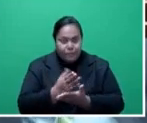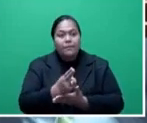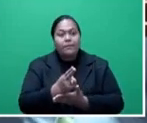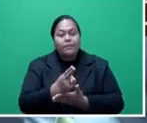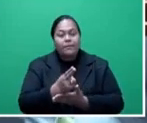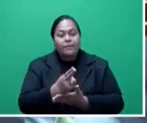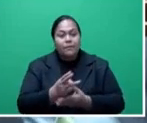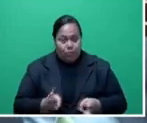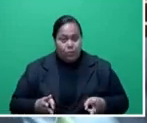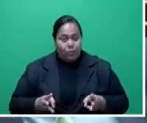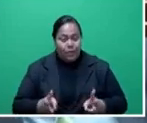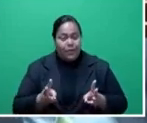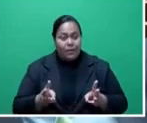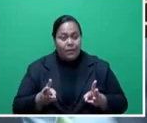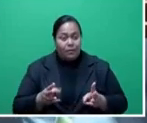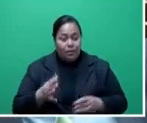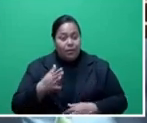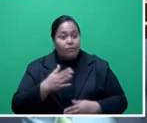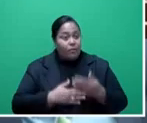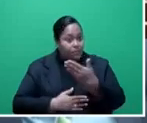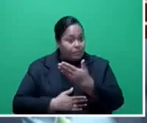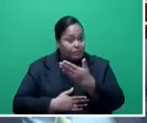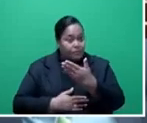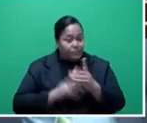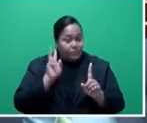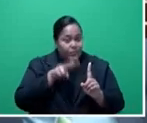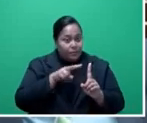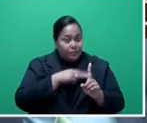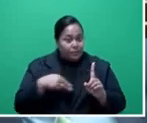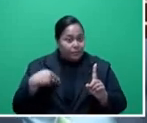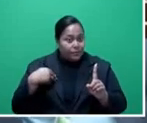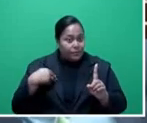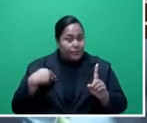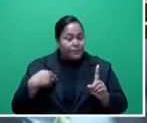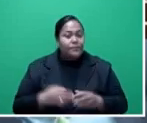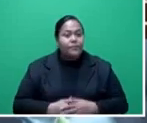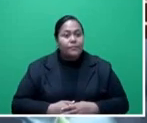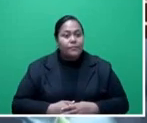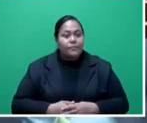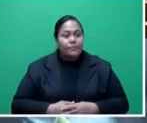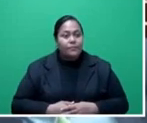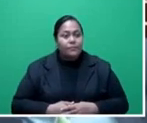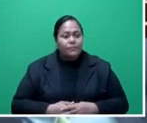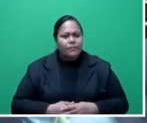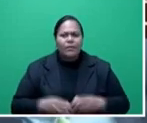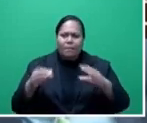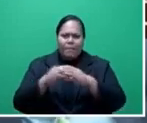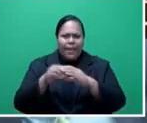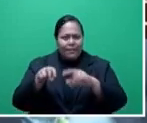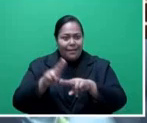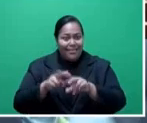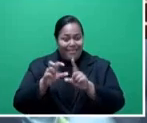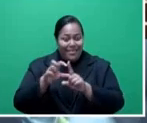And from my perspective, sir, from the ministry's perspective, being the bank for micro, small and medium enterprises